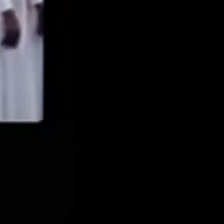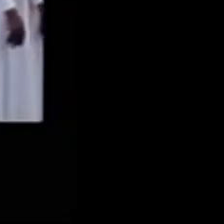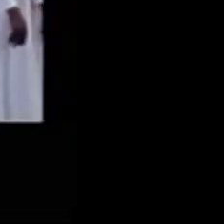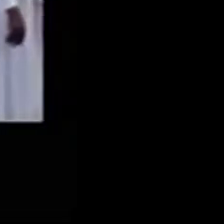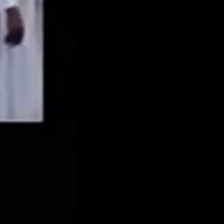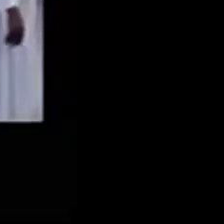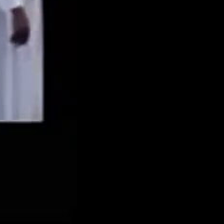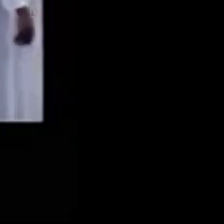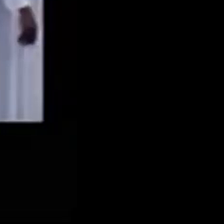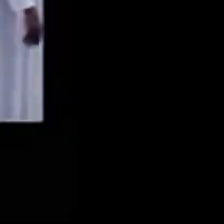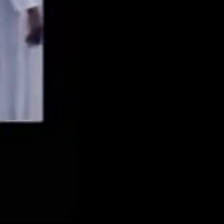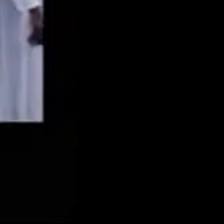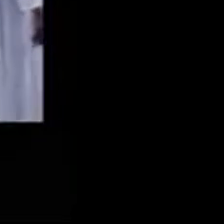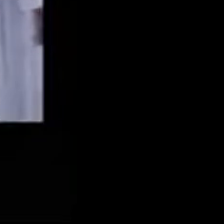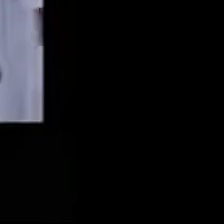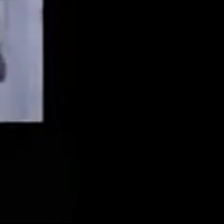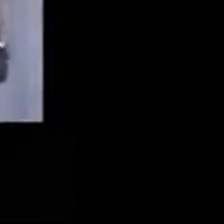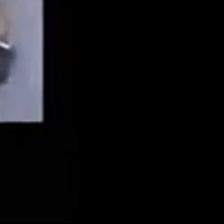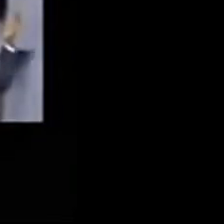was